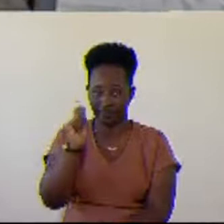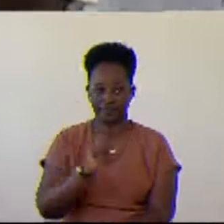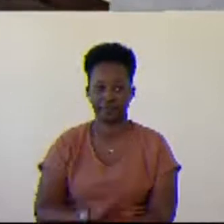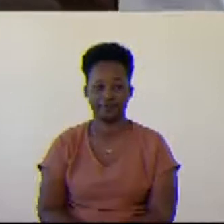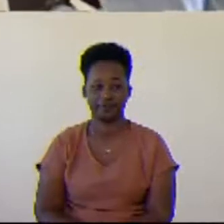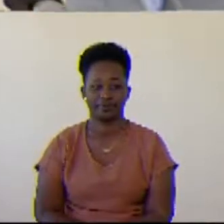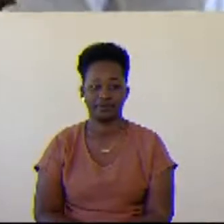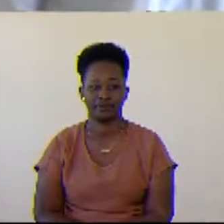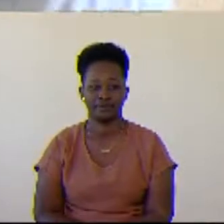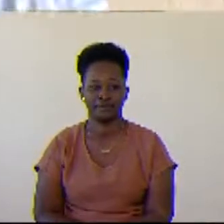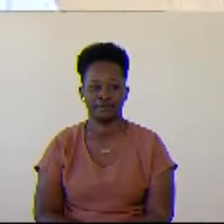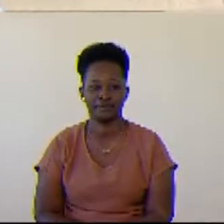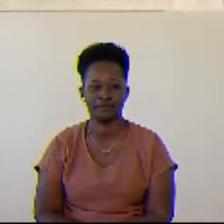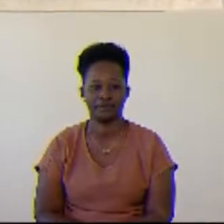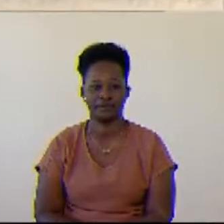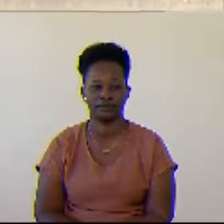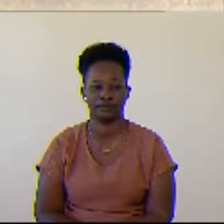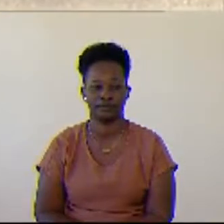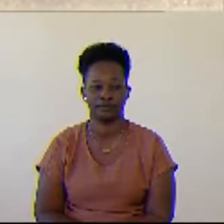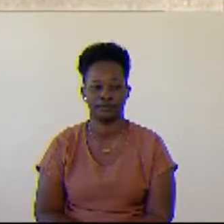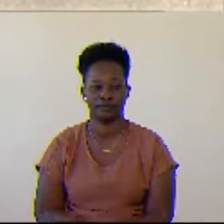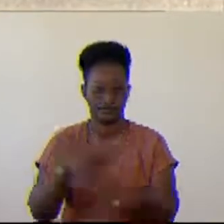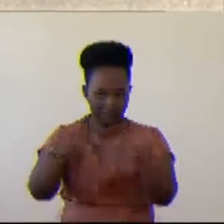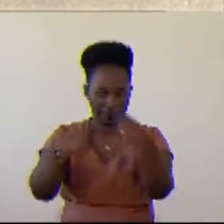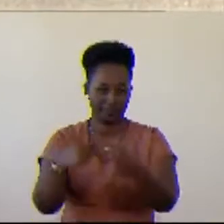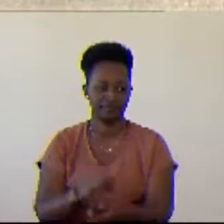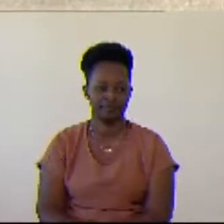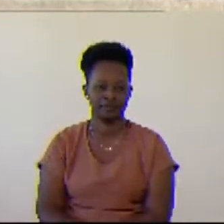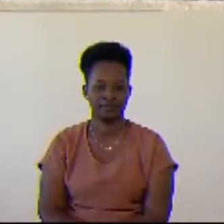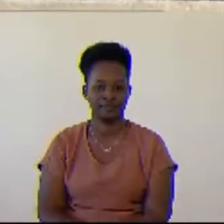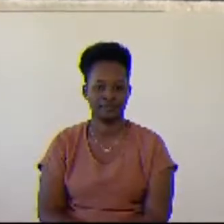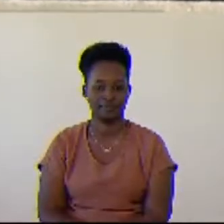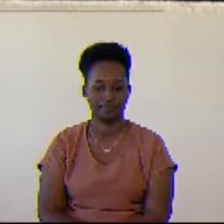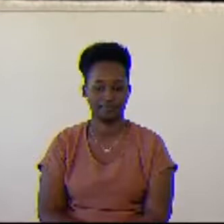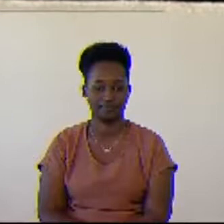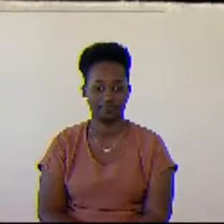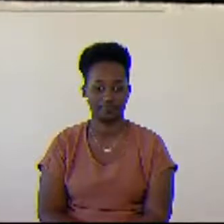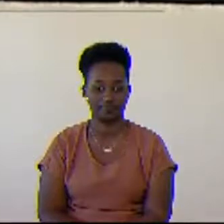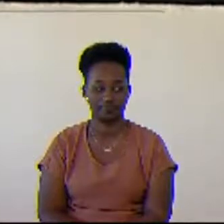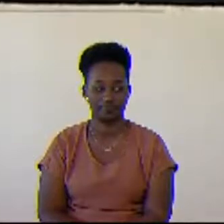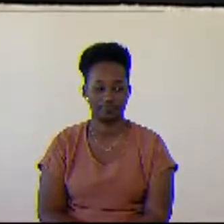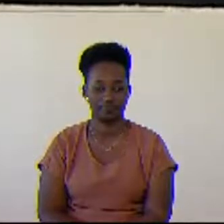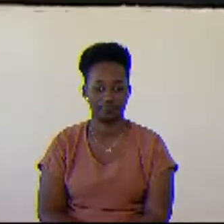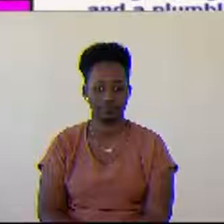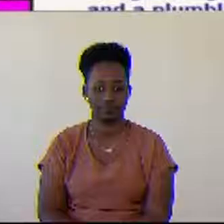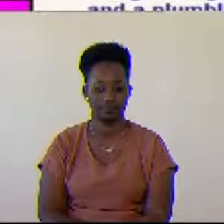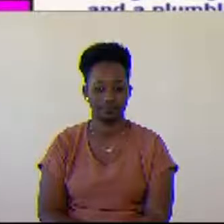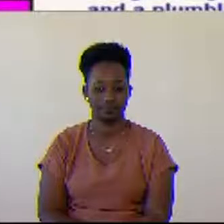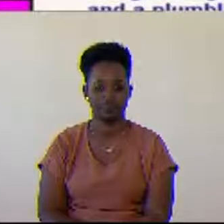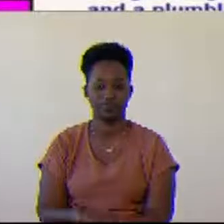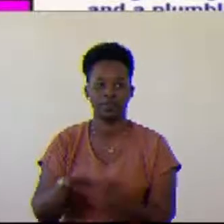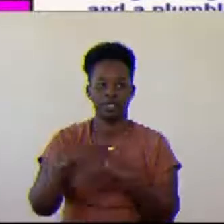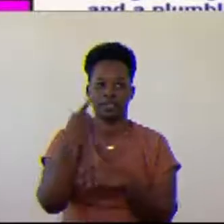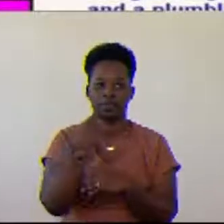is done. Let's move ahead. Coming back here, Remember, they're telling us